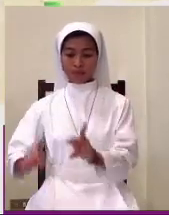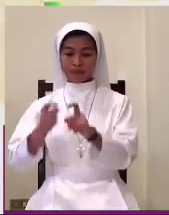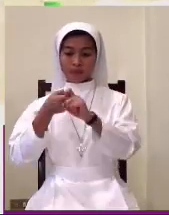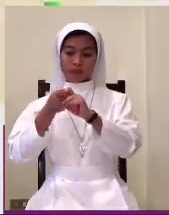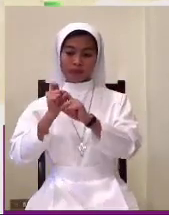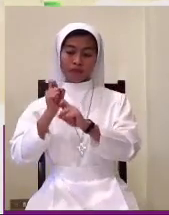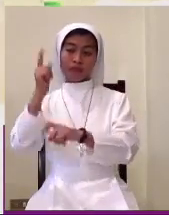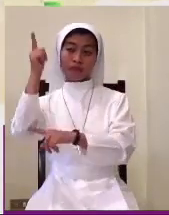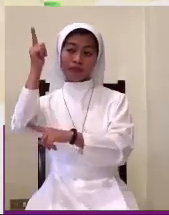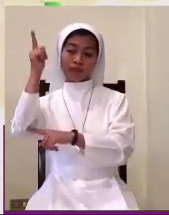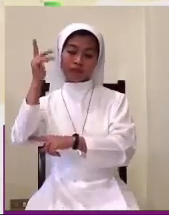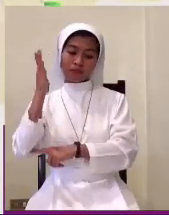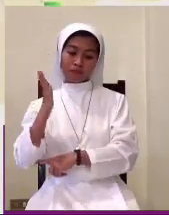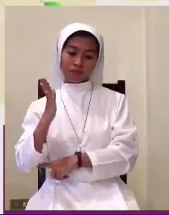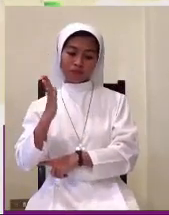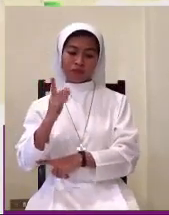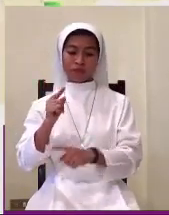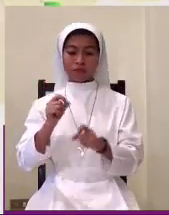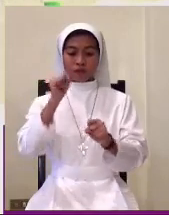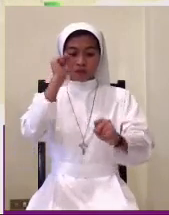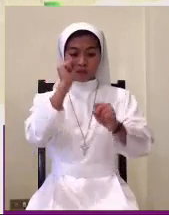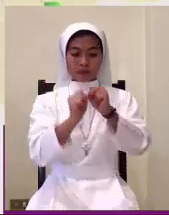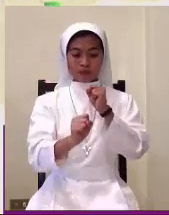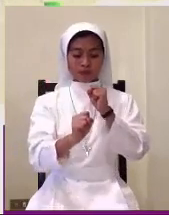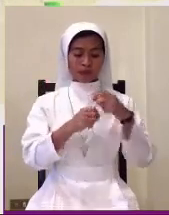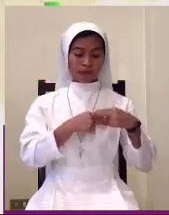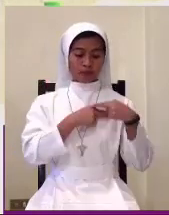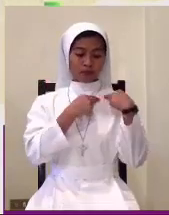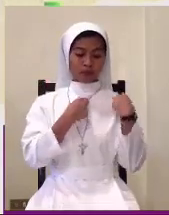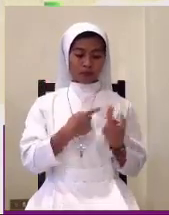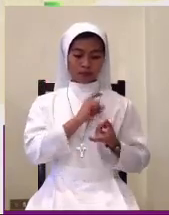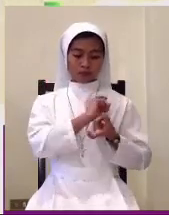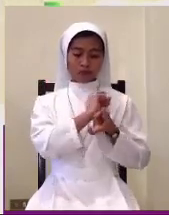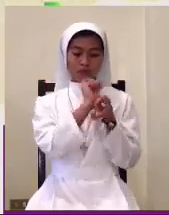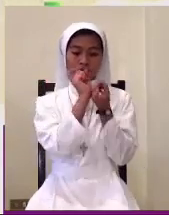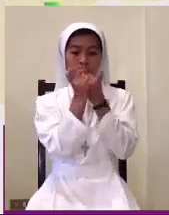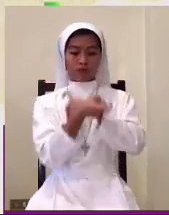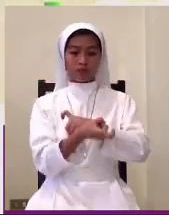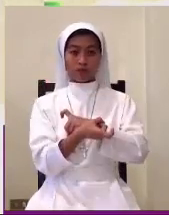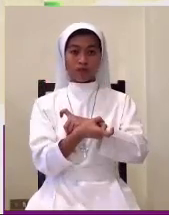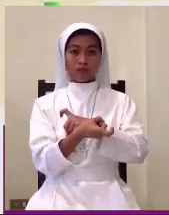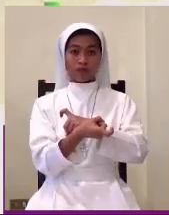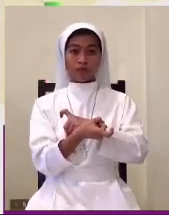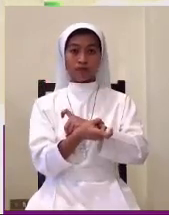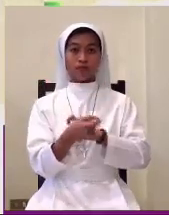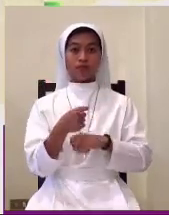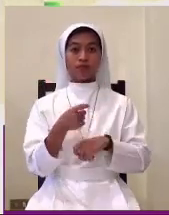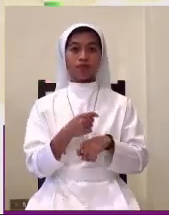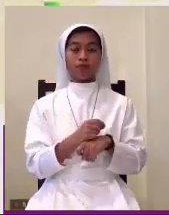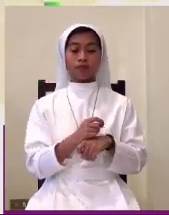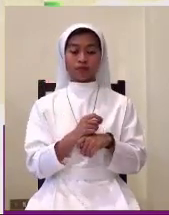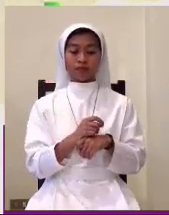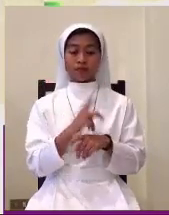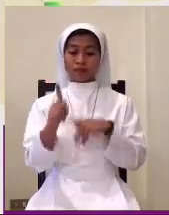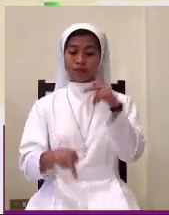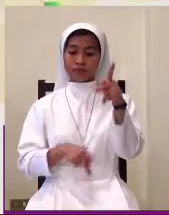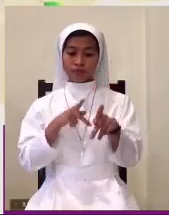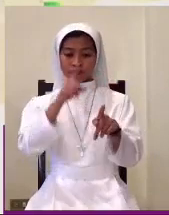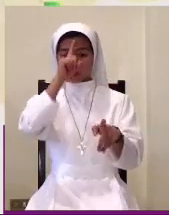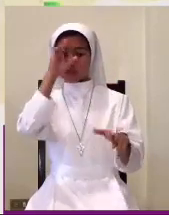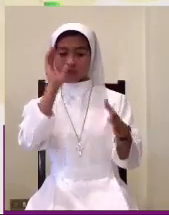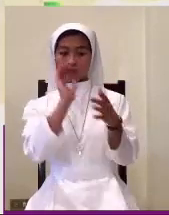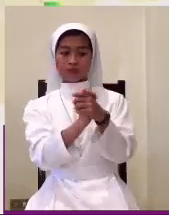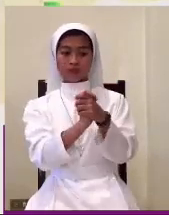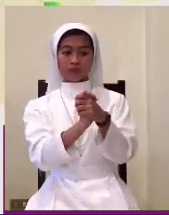to effect conversion. So people believe because of the teaching that Jesus